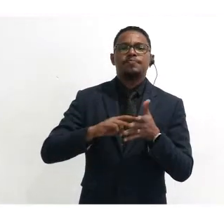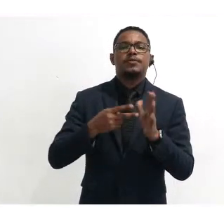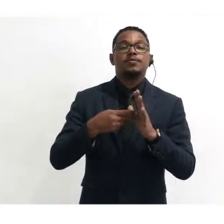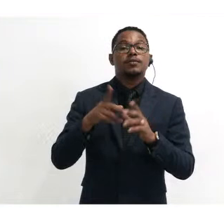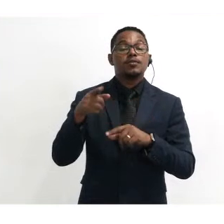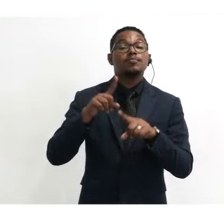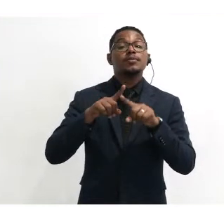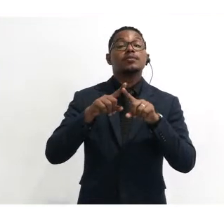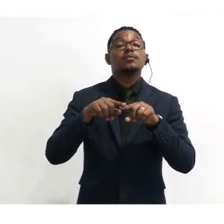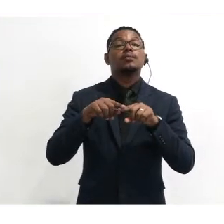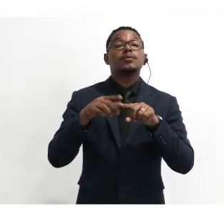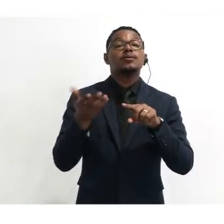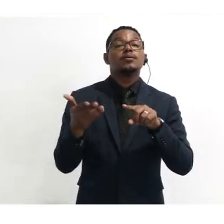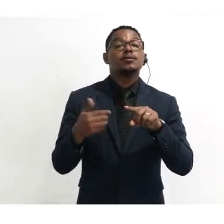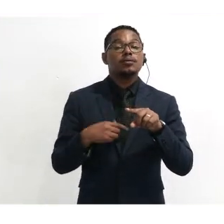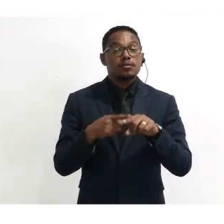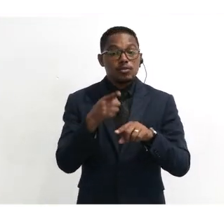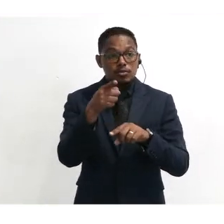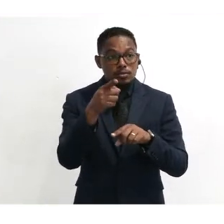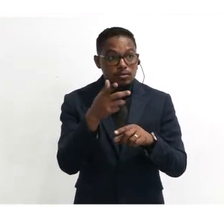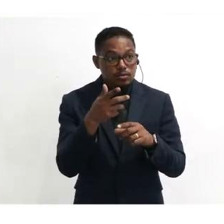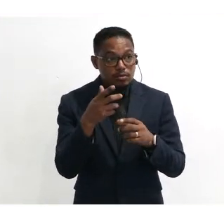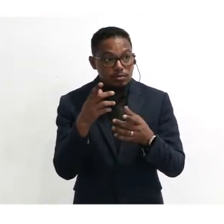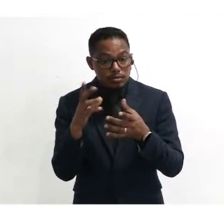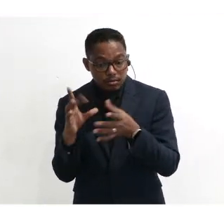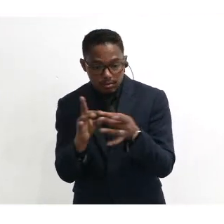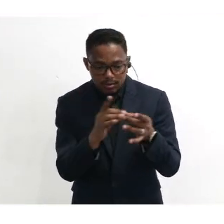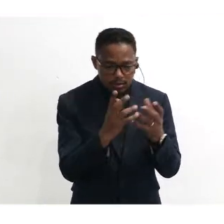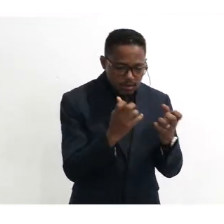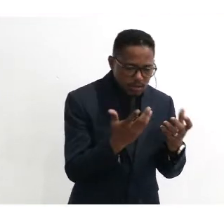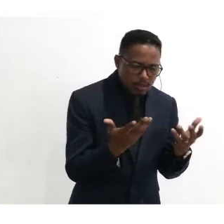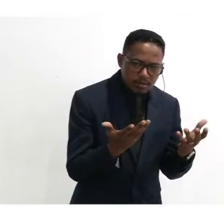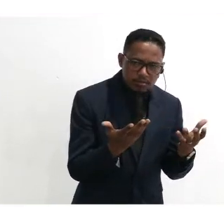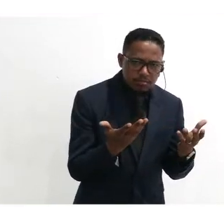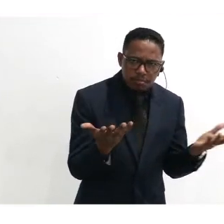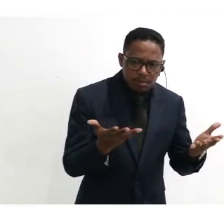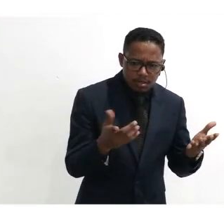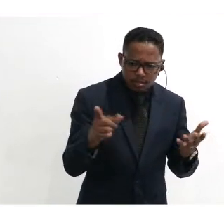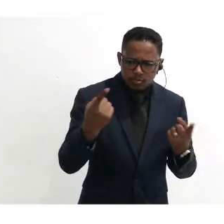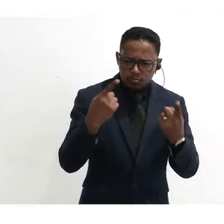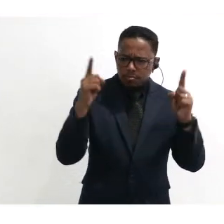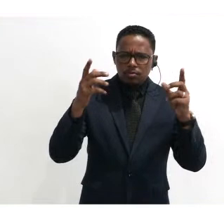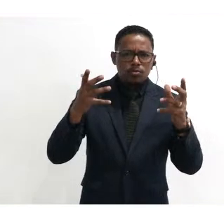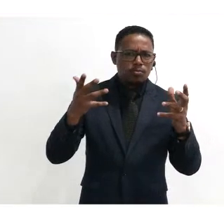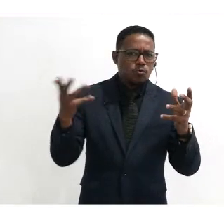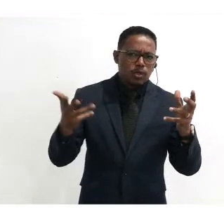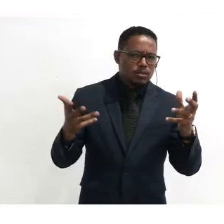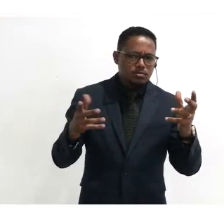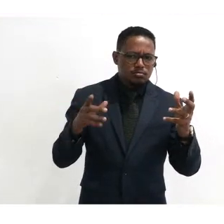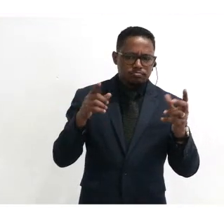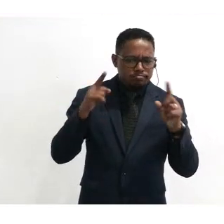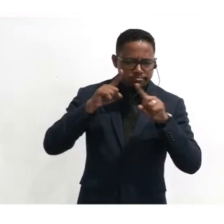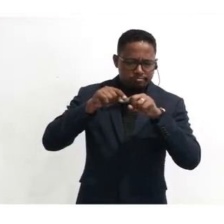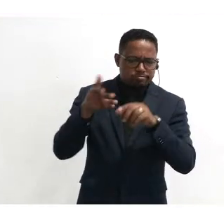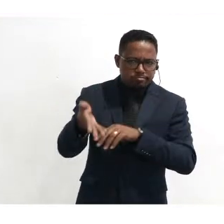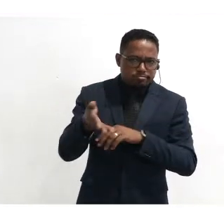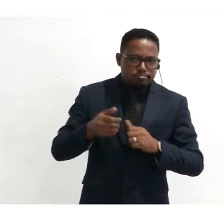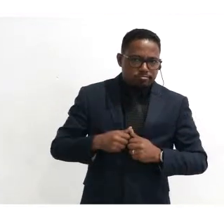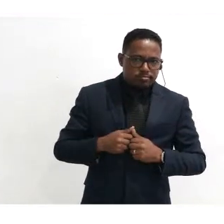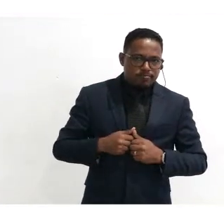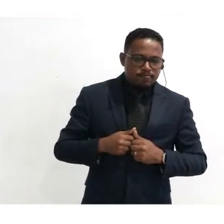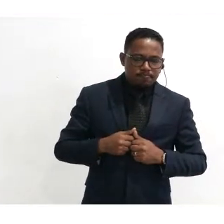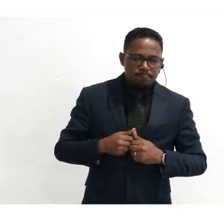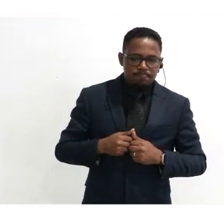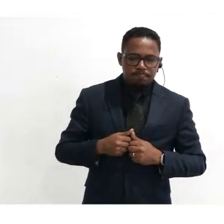what do you mean by interconnect and what do you want to use it for. But as I said, there's kind of a blurring of the lines between wafer fab